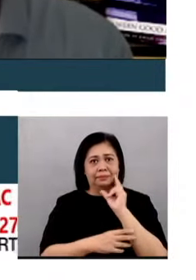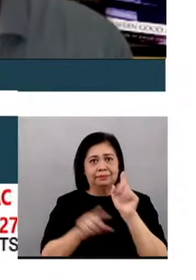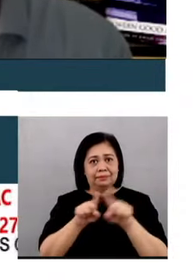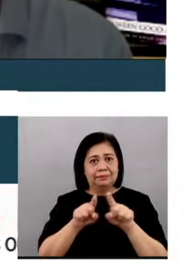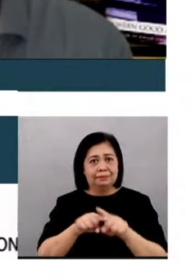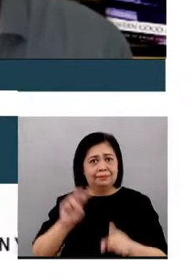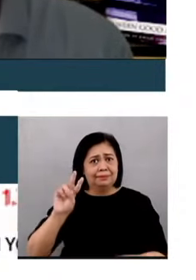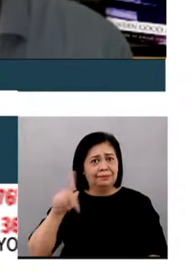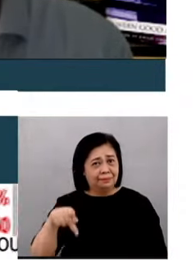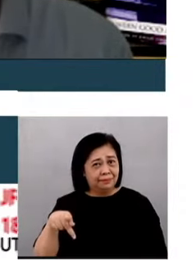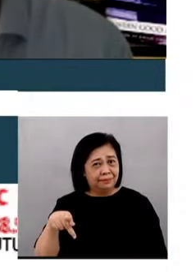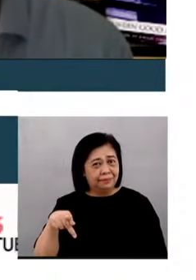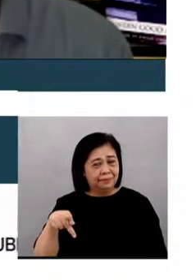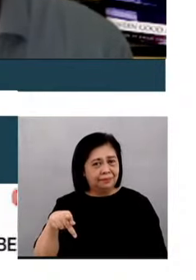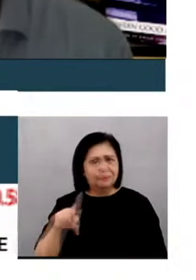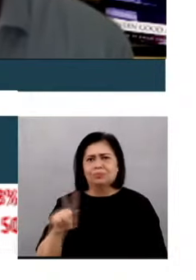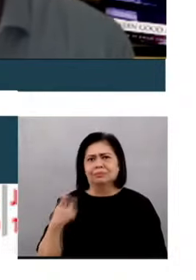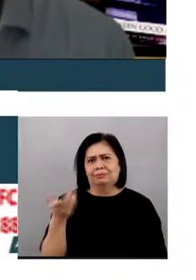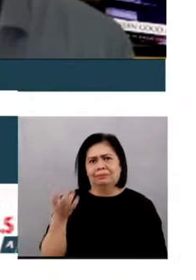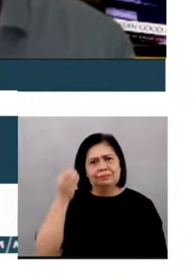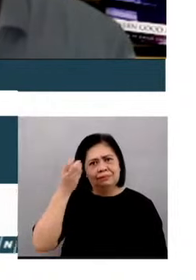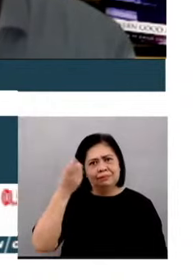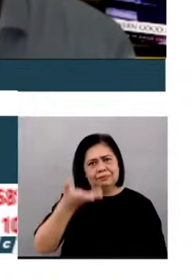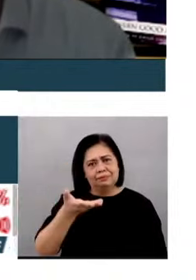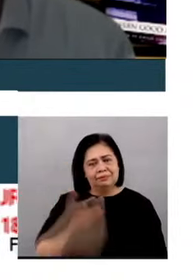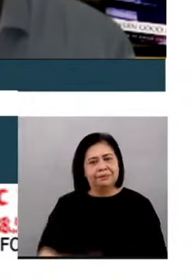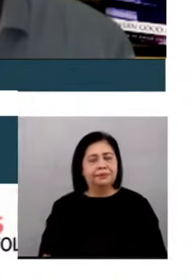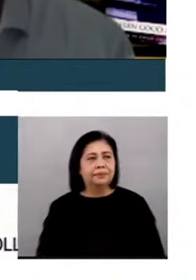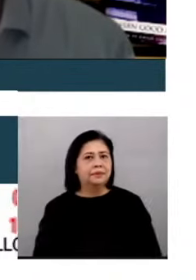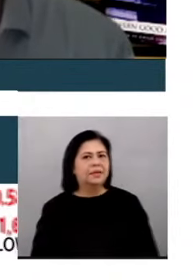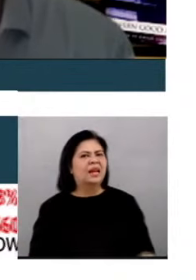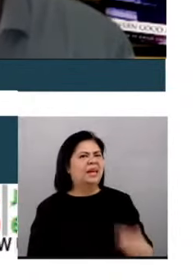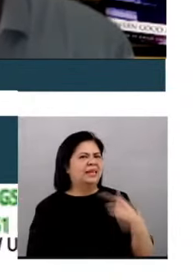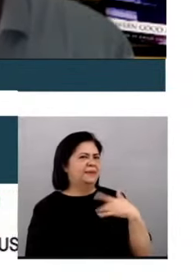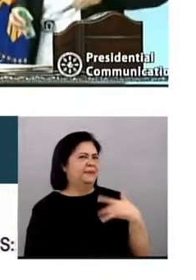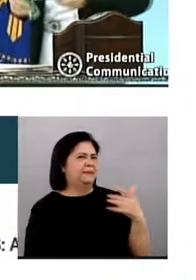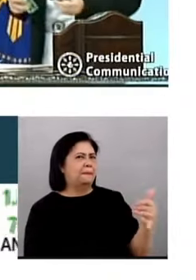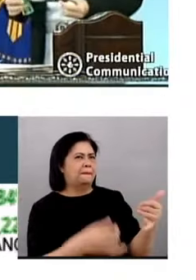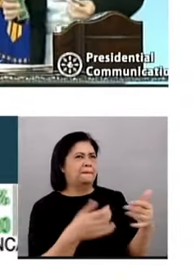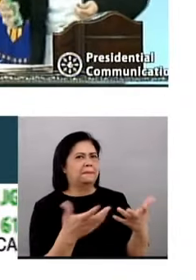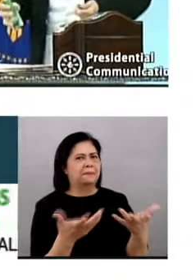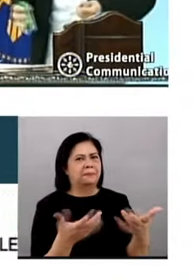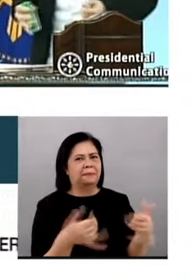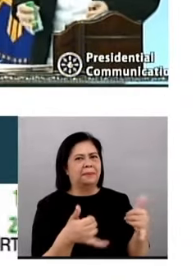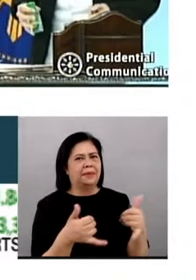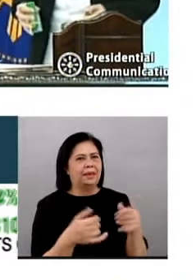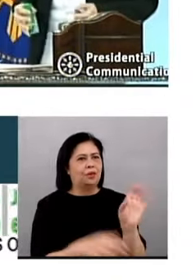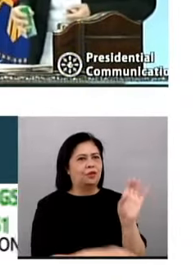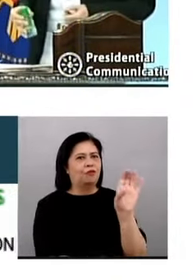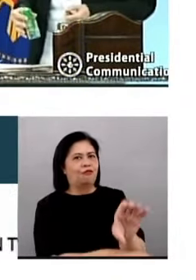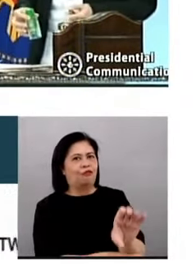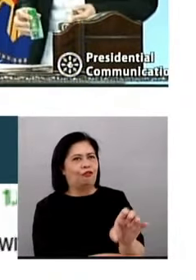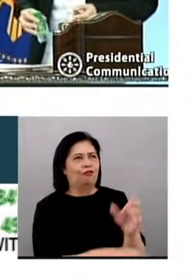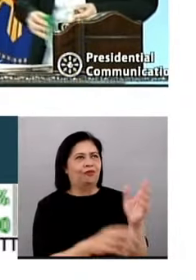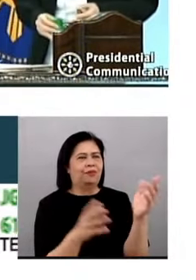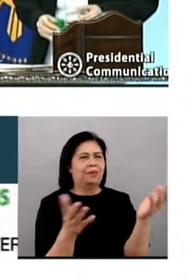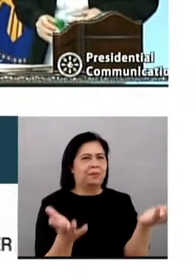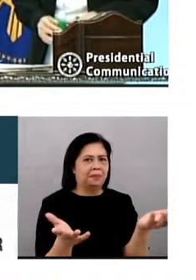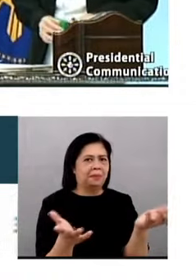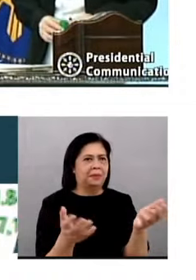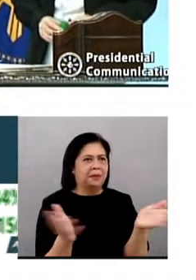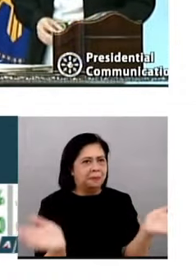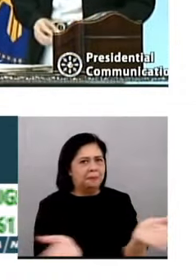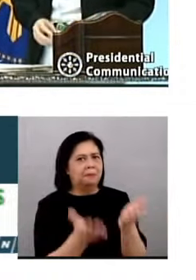VP, what do you make of that? Well, that's a play, actually, to force, compel, persuade